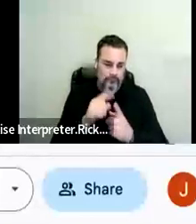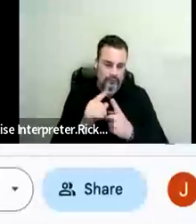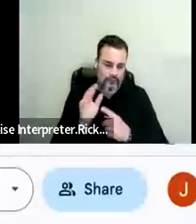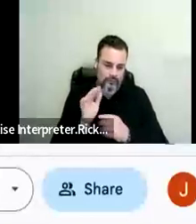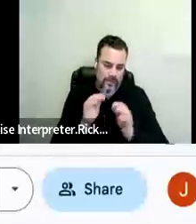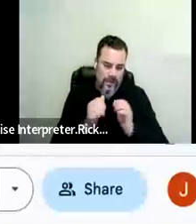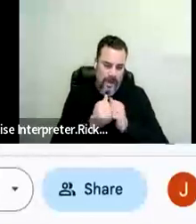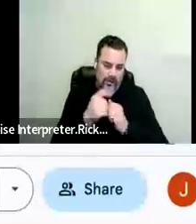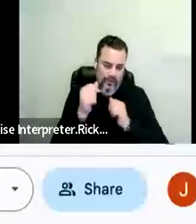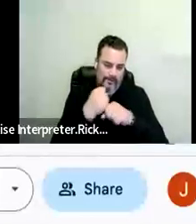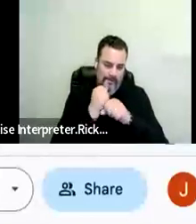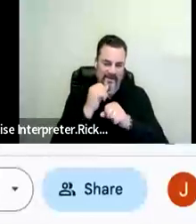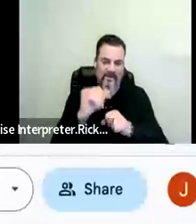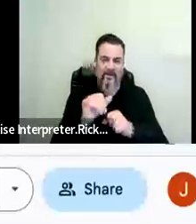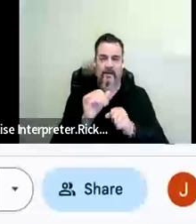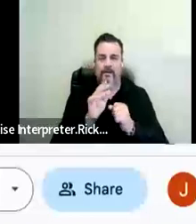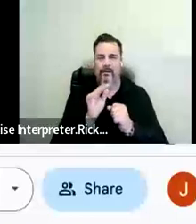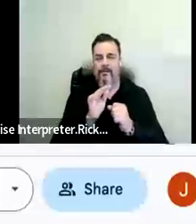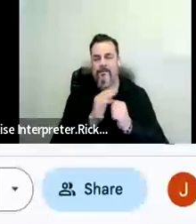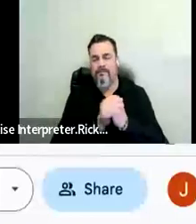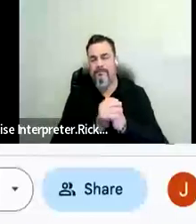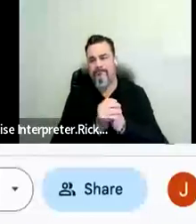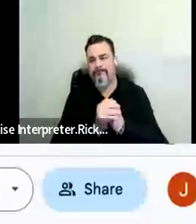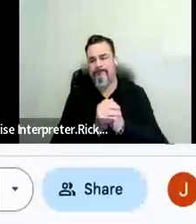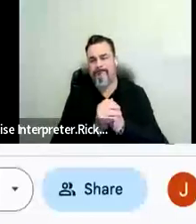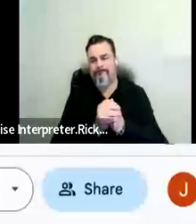how you can make that. I'm